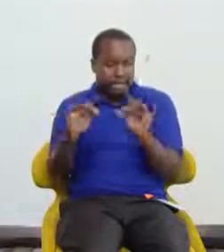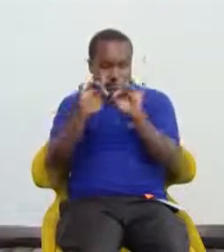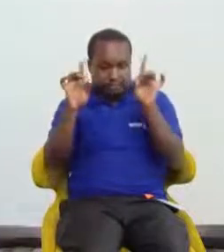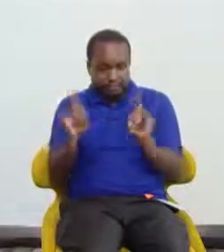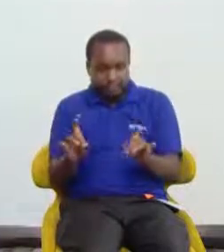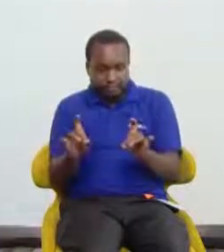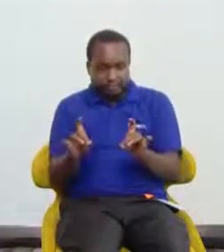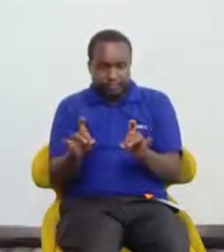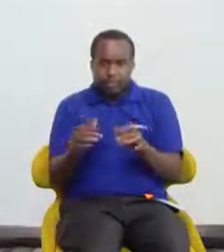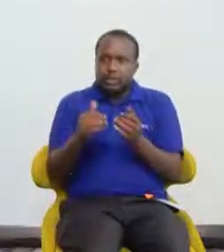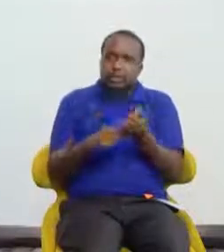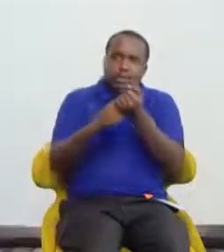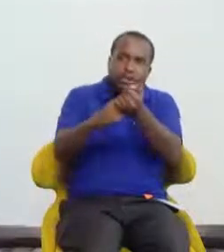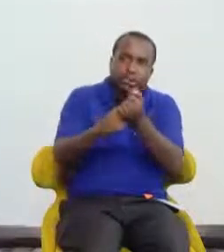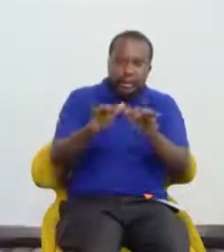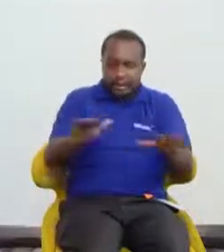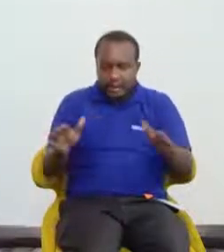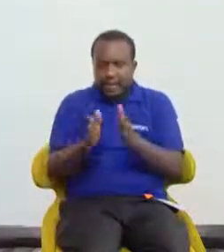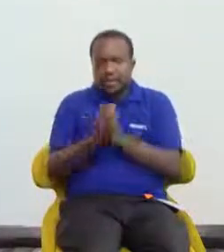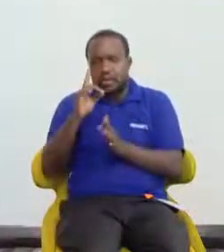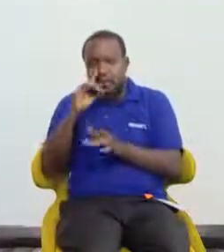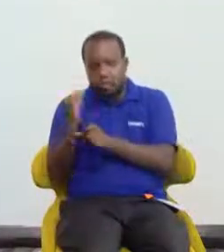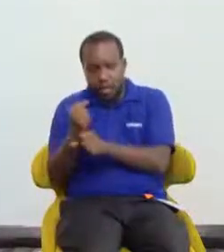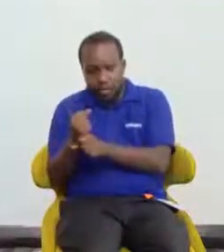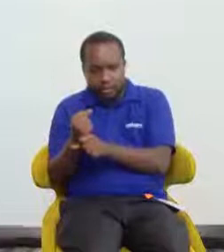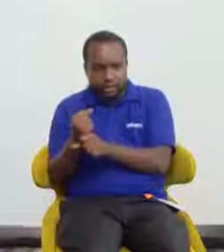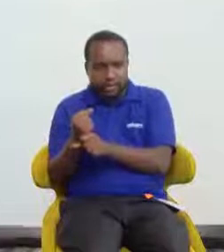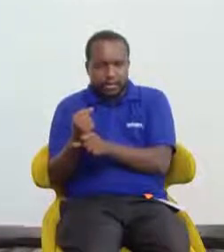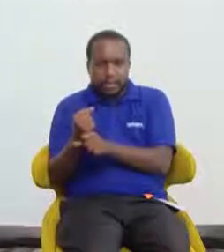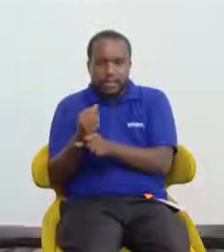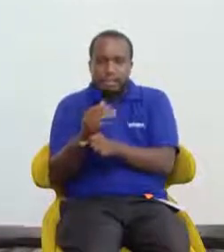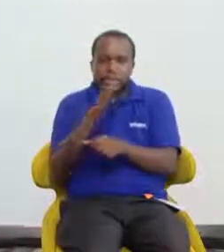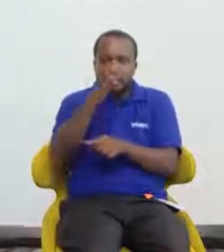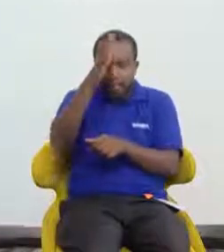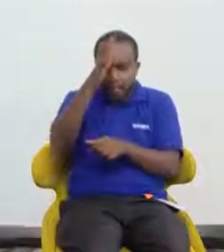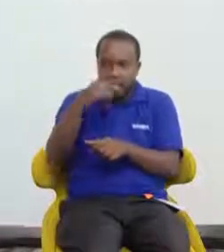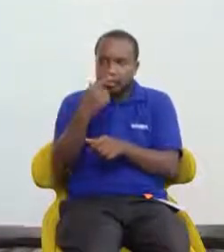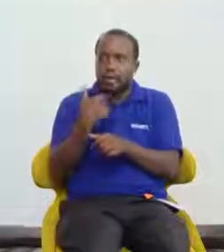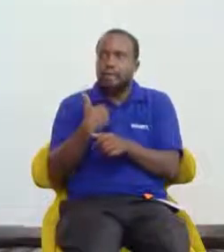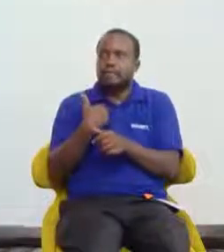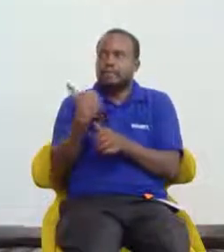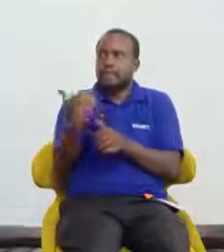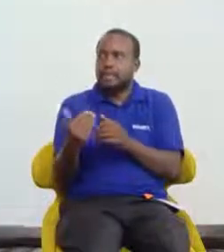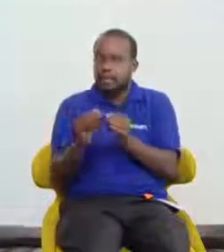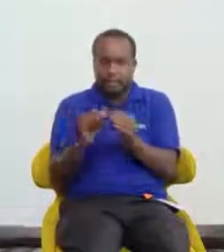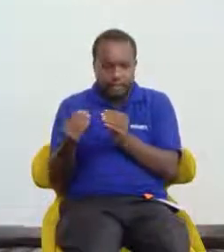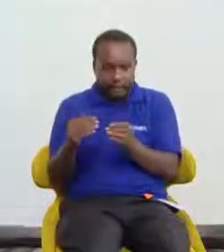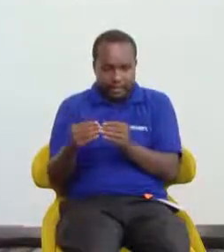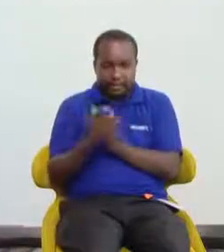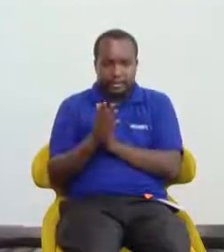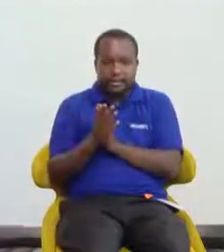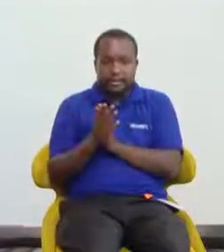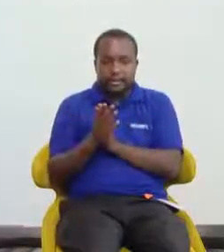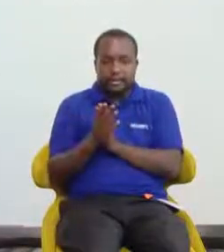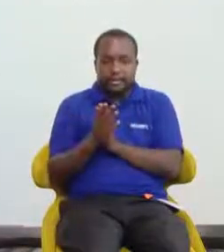supporting your children with homework. Have you ever asked yourself, a parent who has a child with disability, when that child is at home and they need the